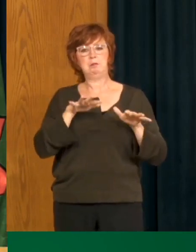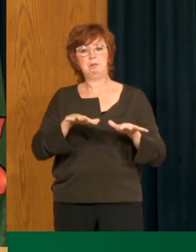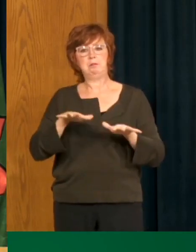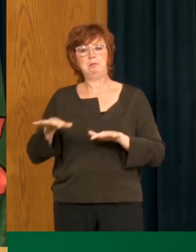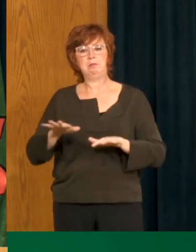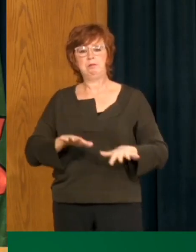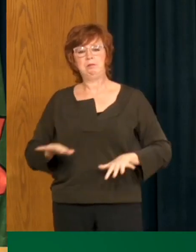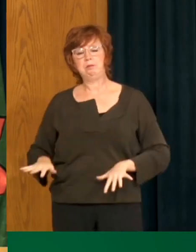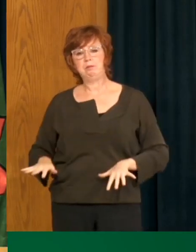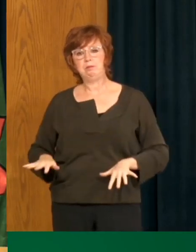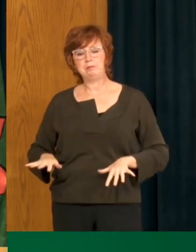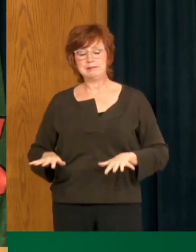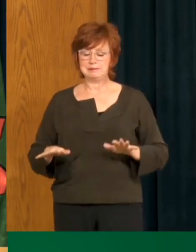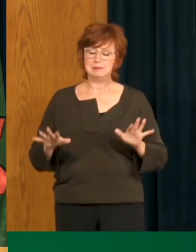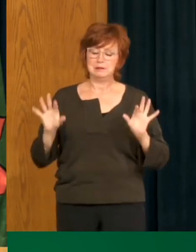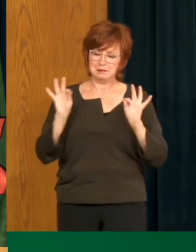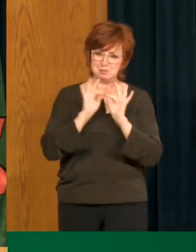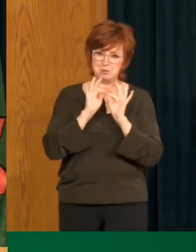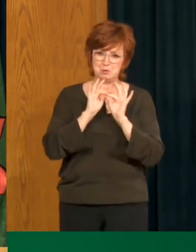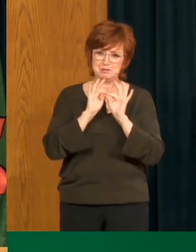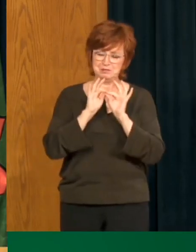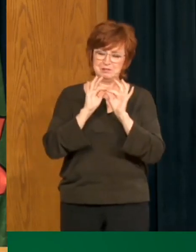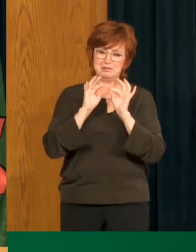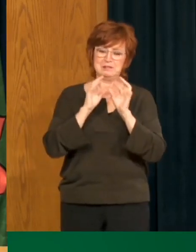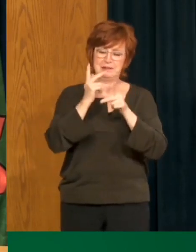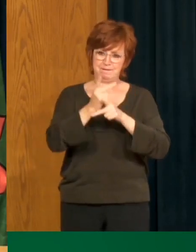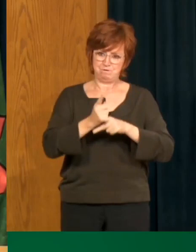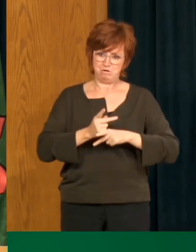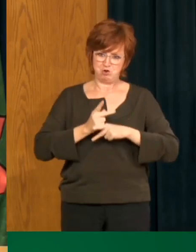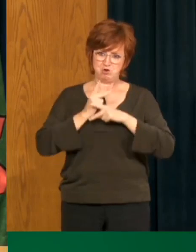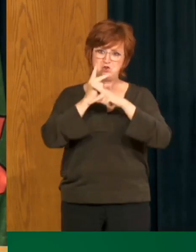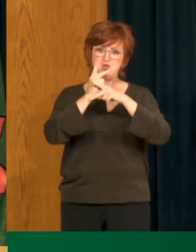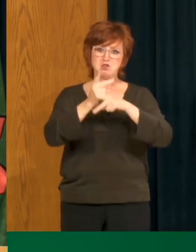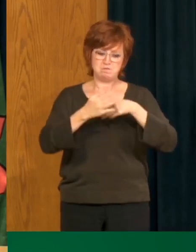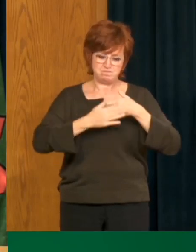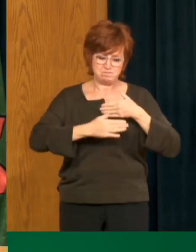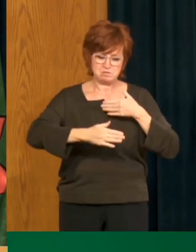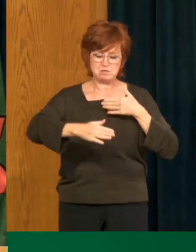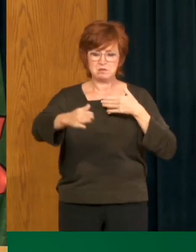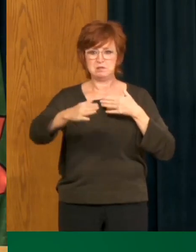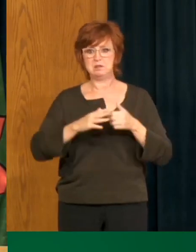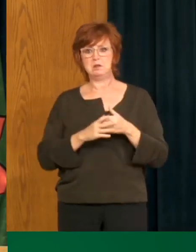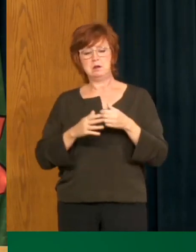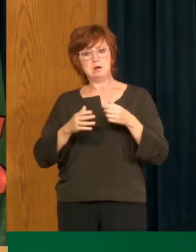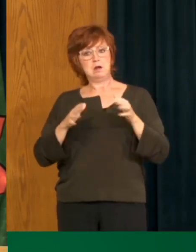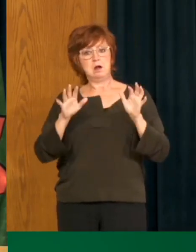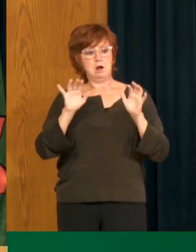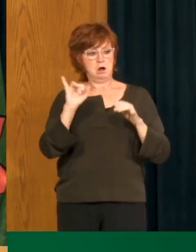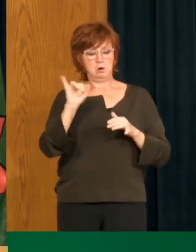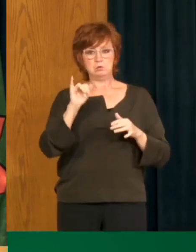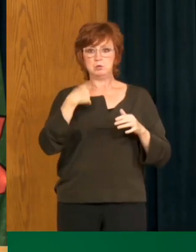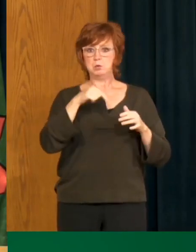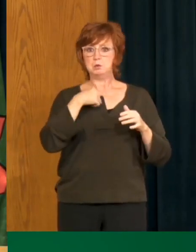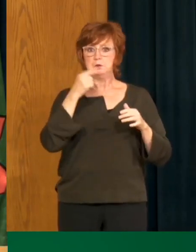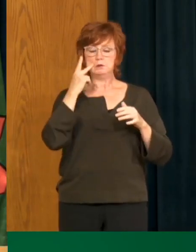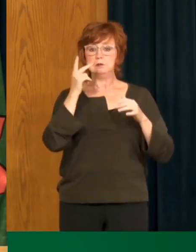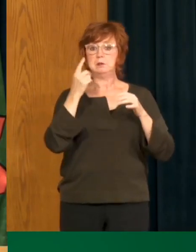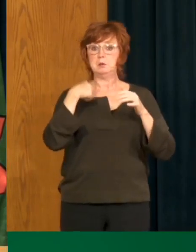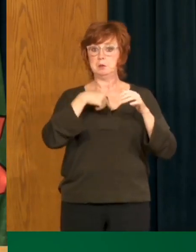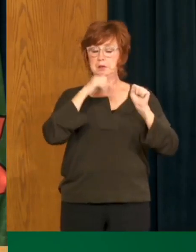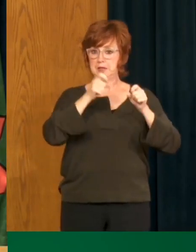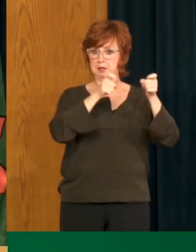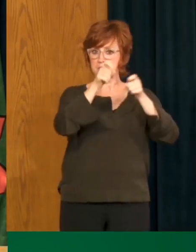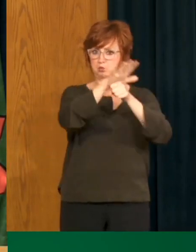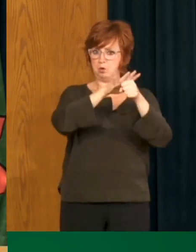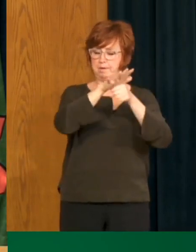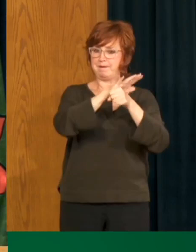away. We have also shown that we can get these outbreaks under control if we do the right things. I